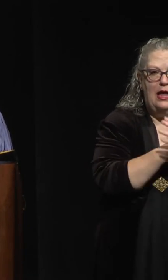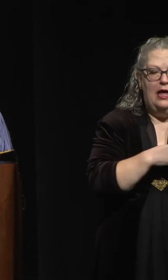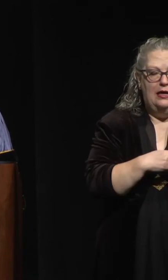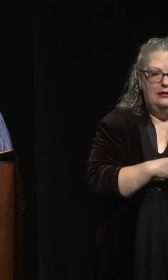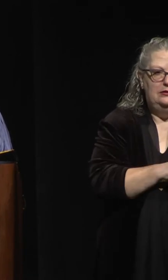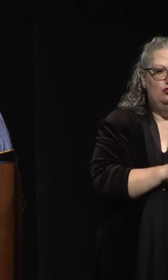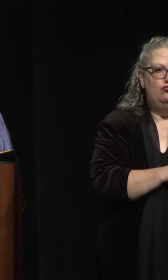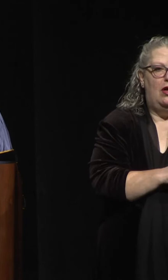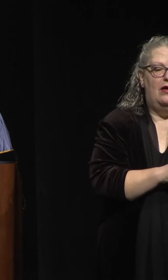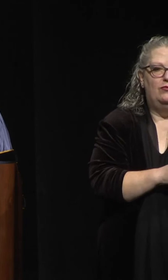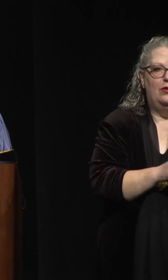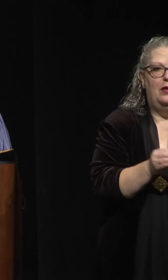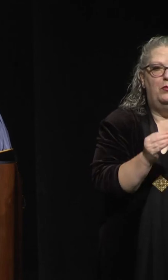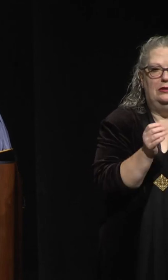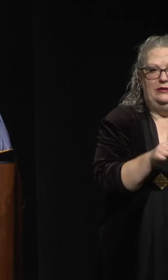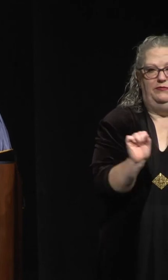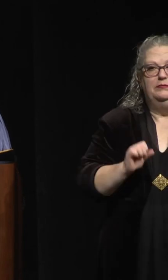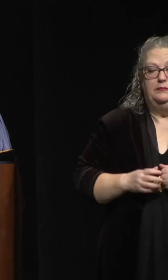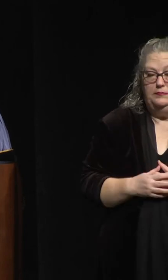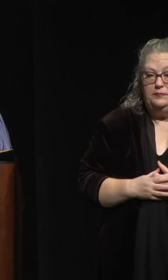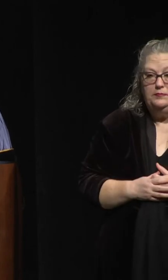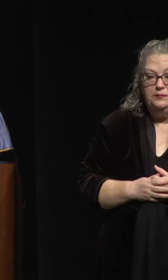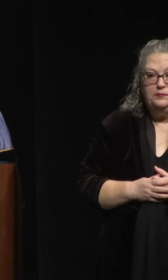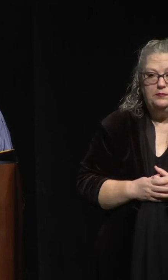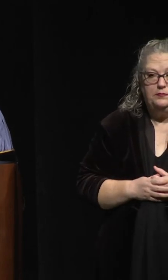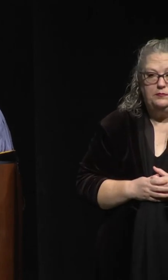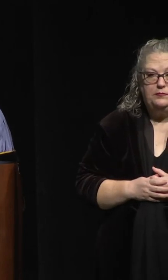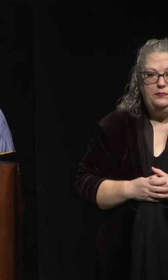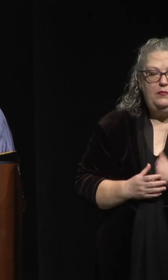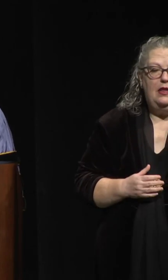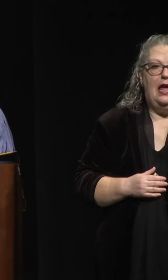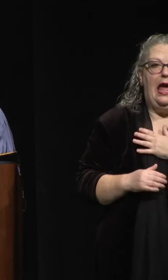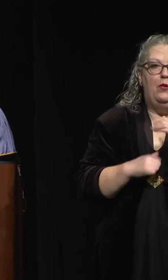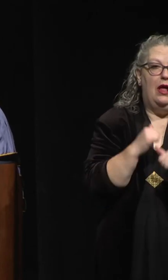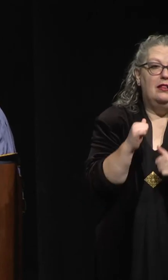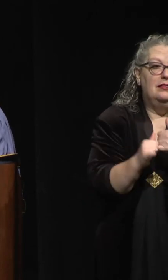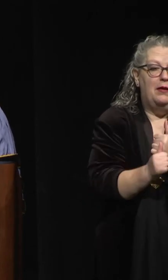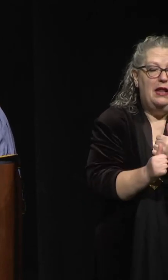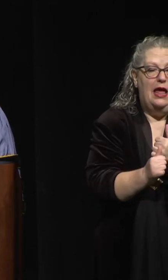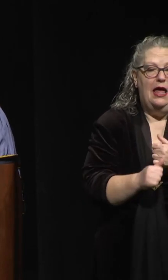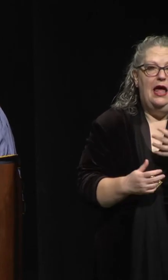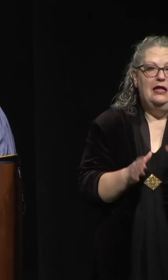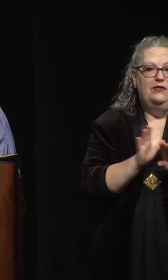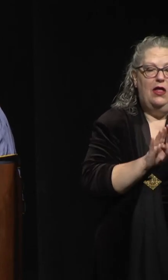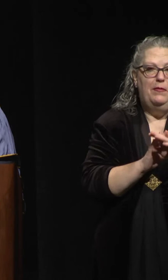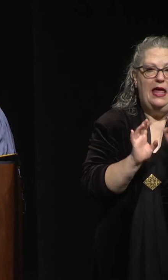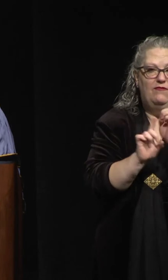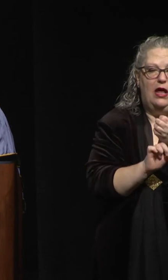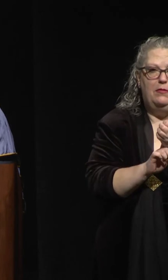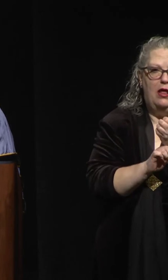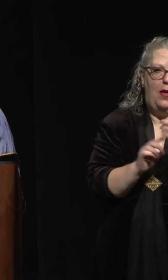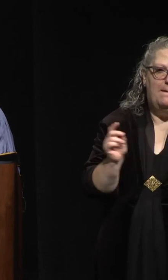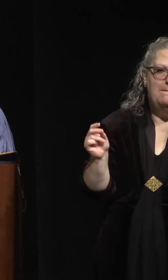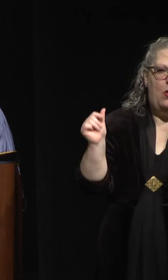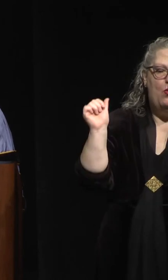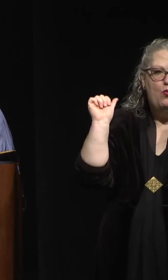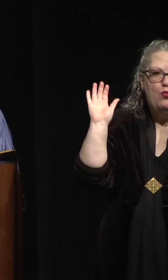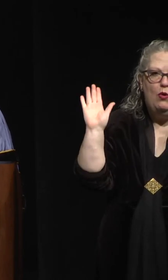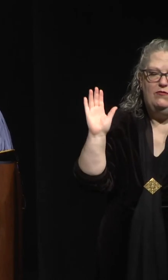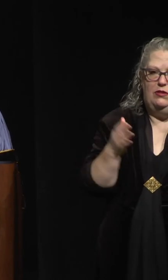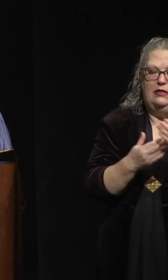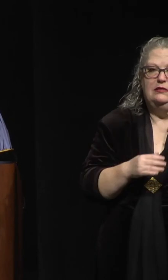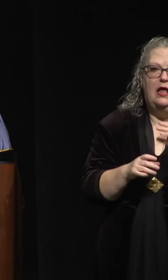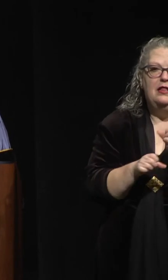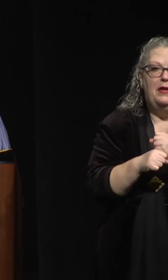and travel safer. Our alumni develop environmental breakthroughs that have provided